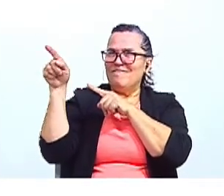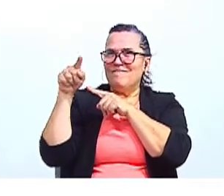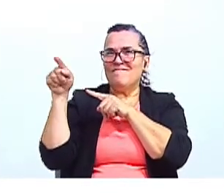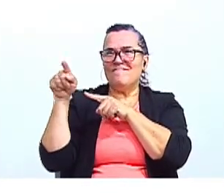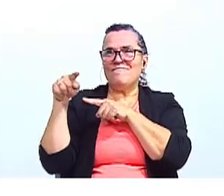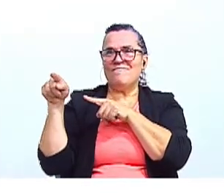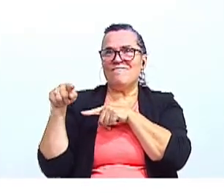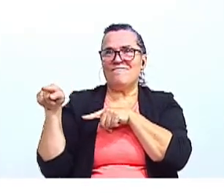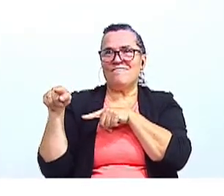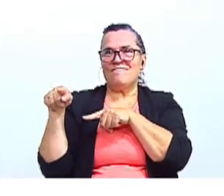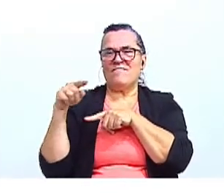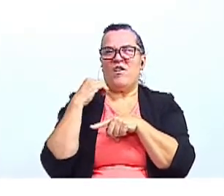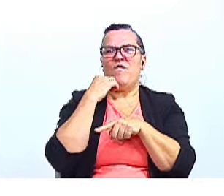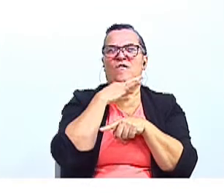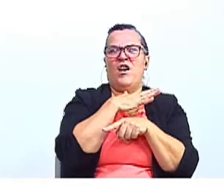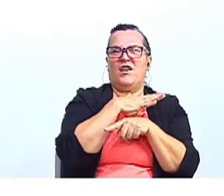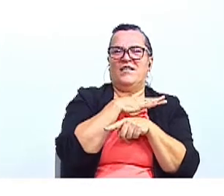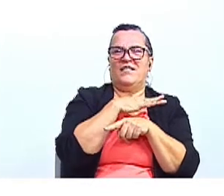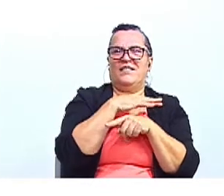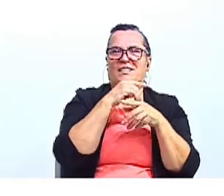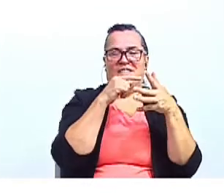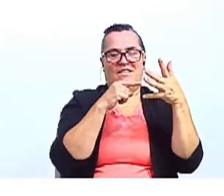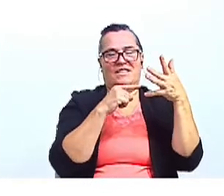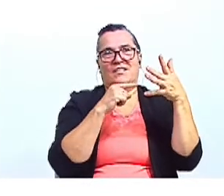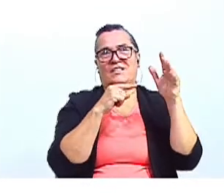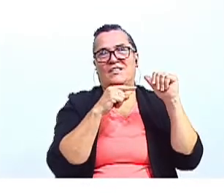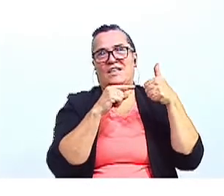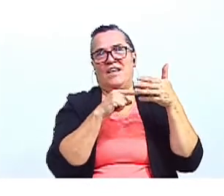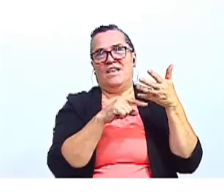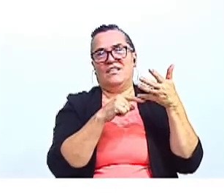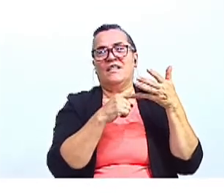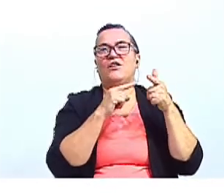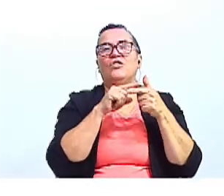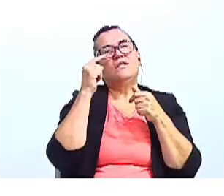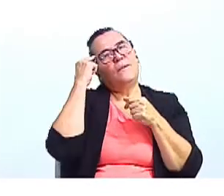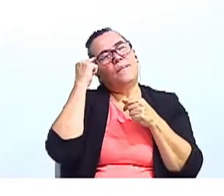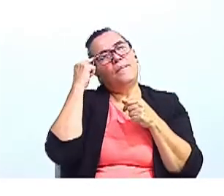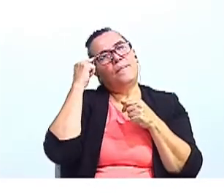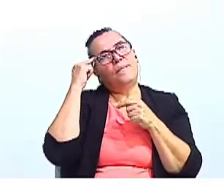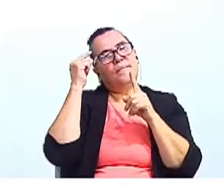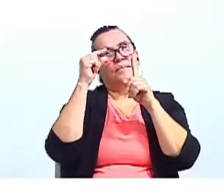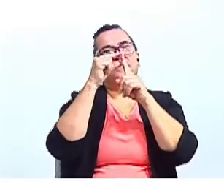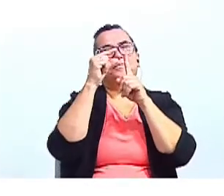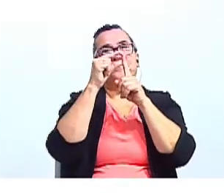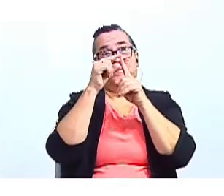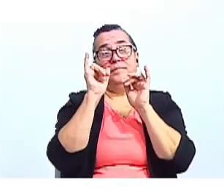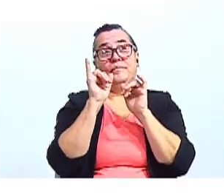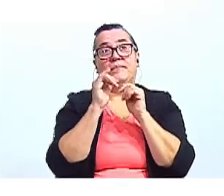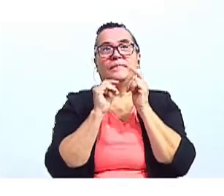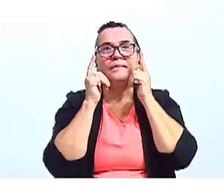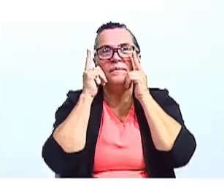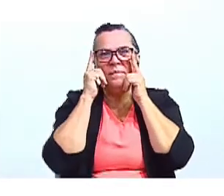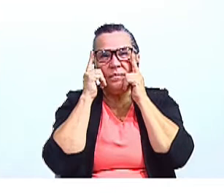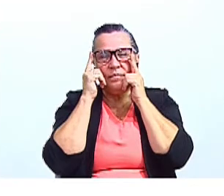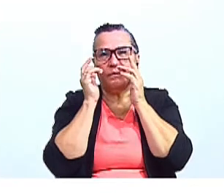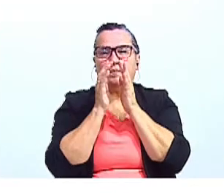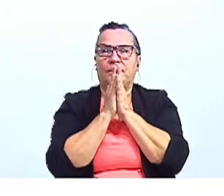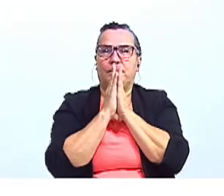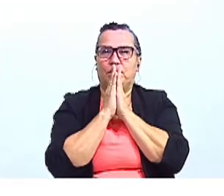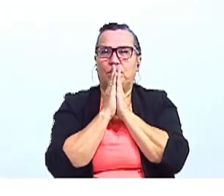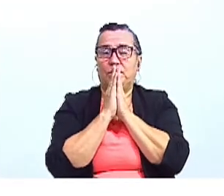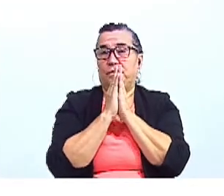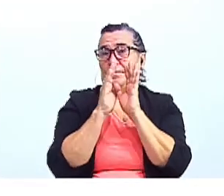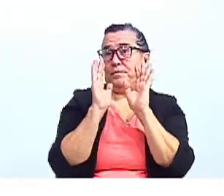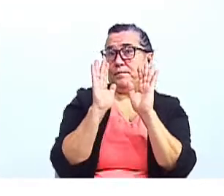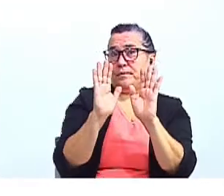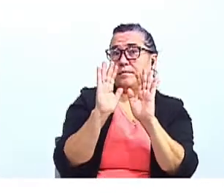is freaks. Okay, now let's think about the words. Okay, very good.